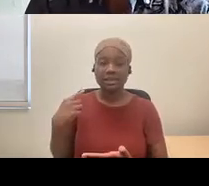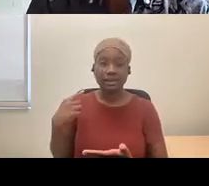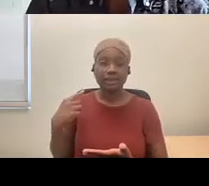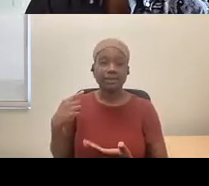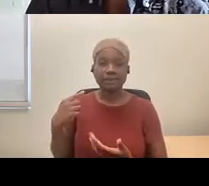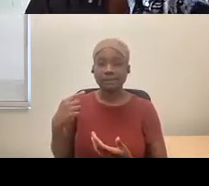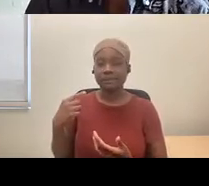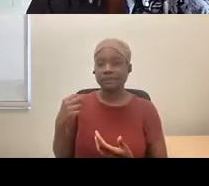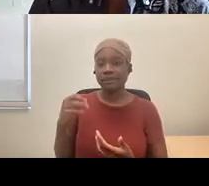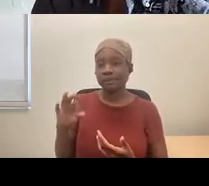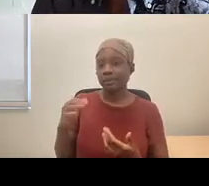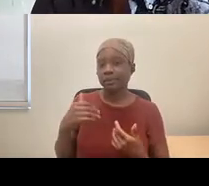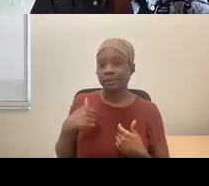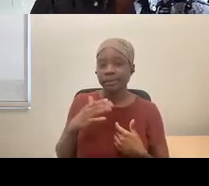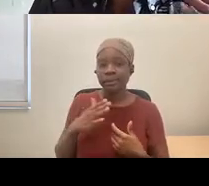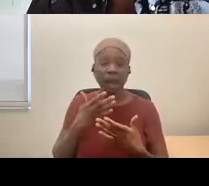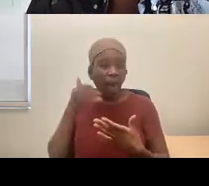space and being forced